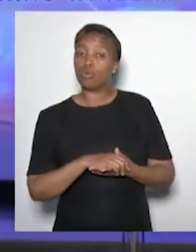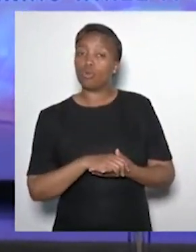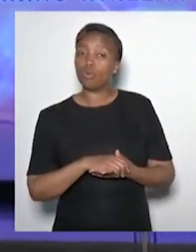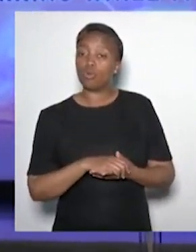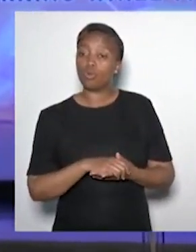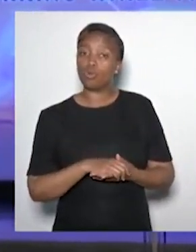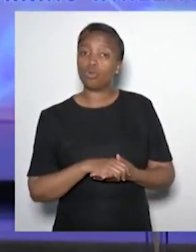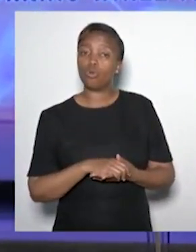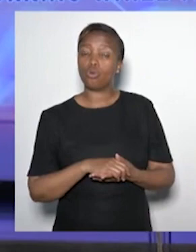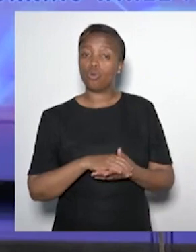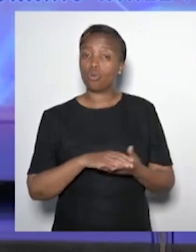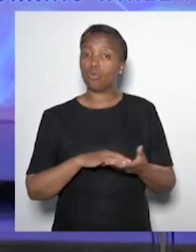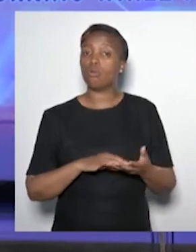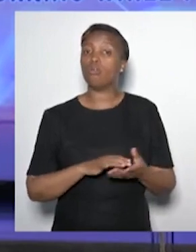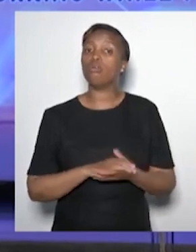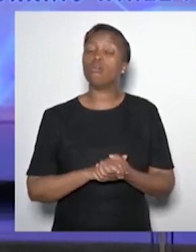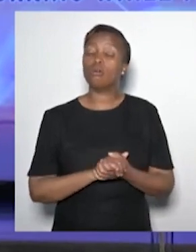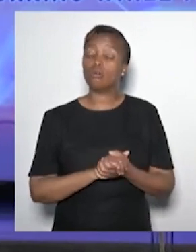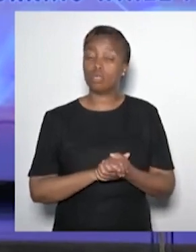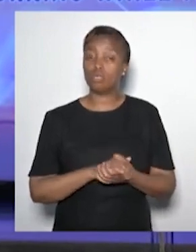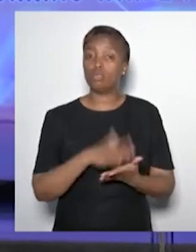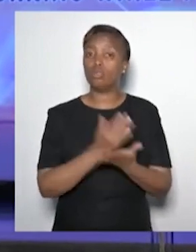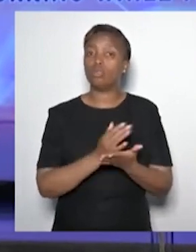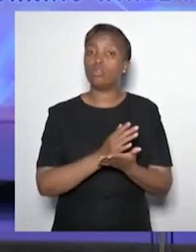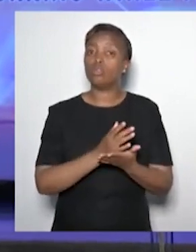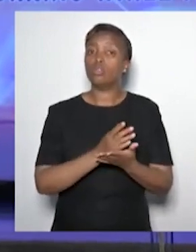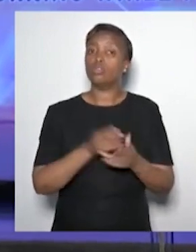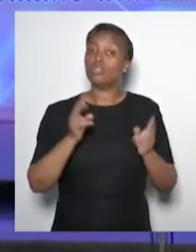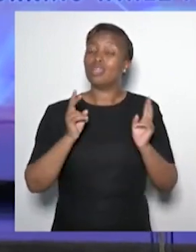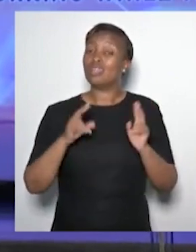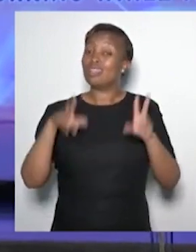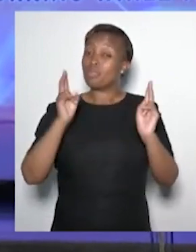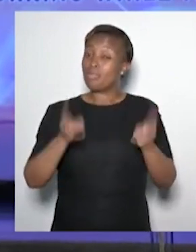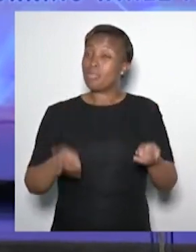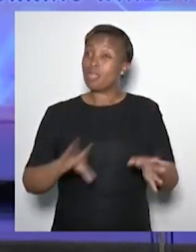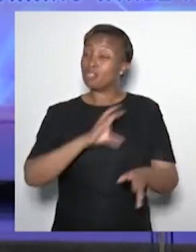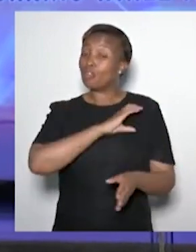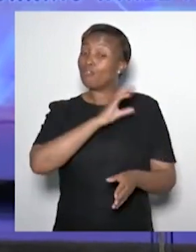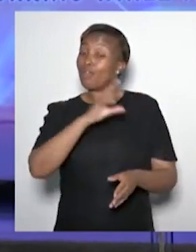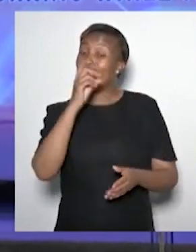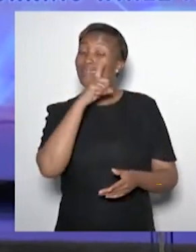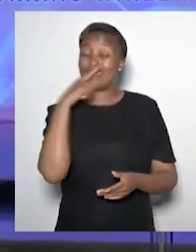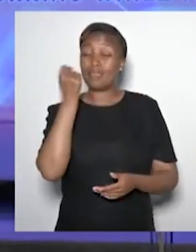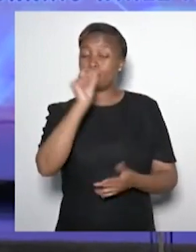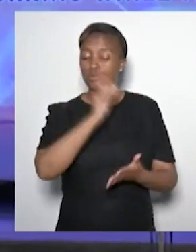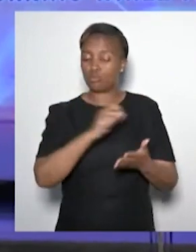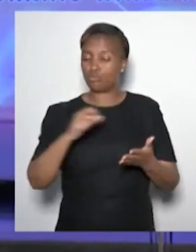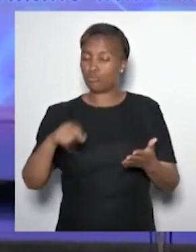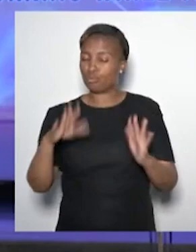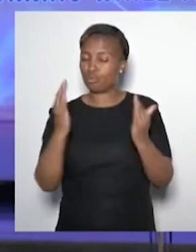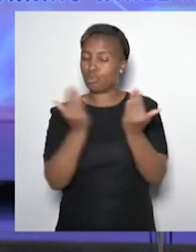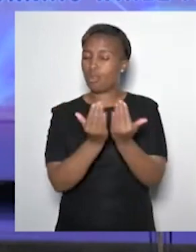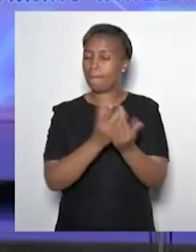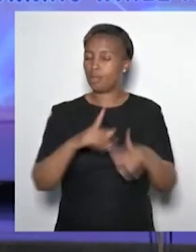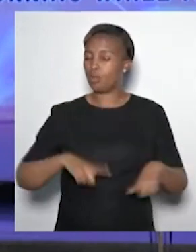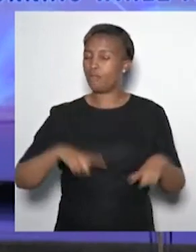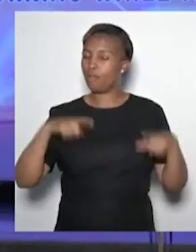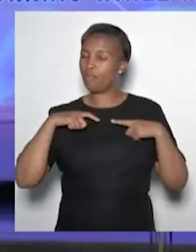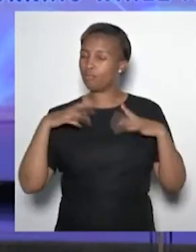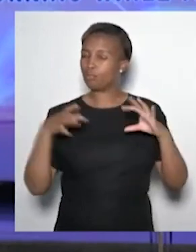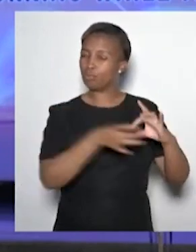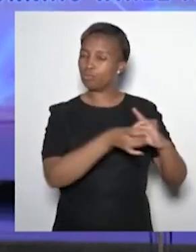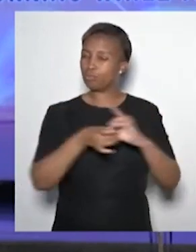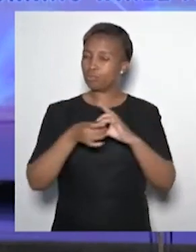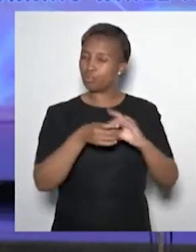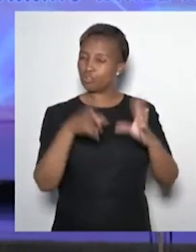nature, and your name is written in the book of life, and you have a relationship